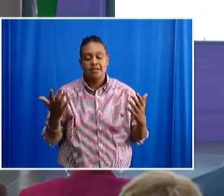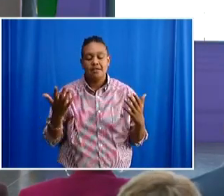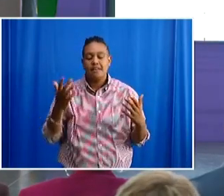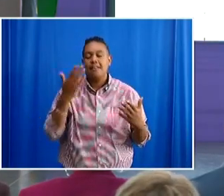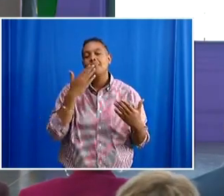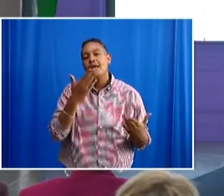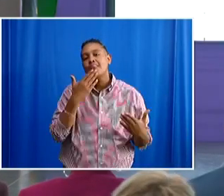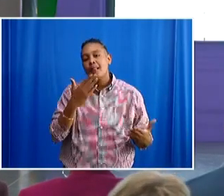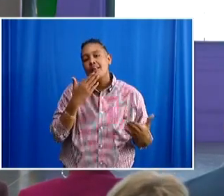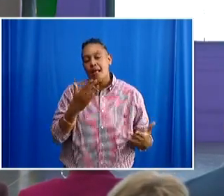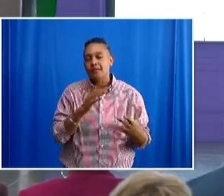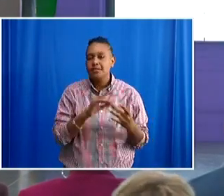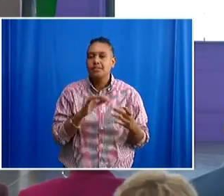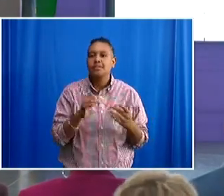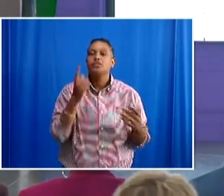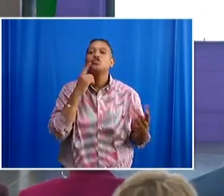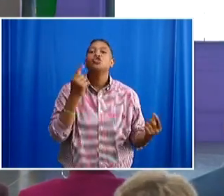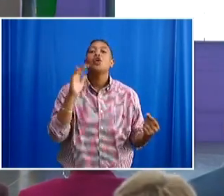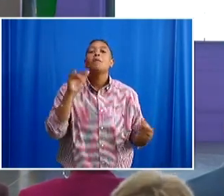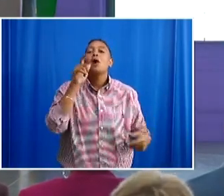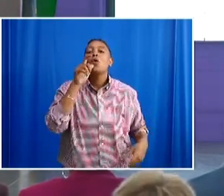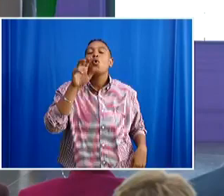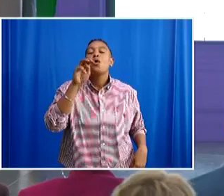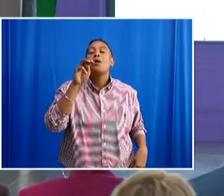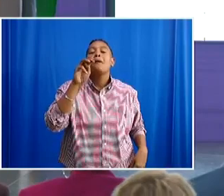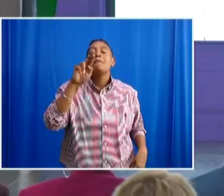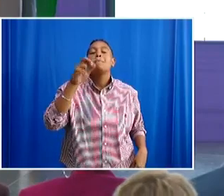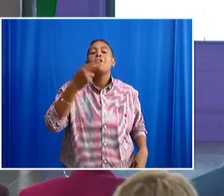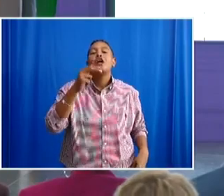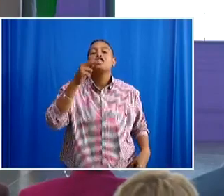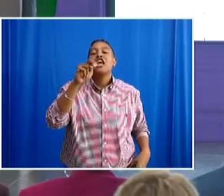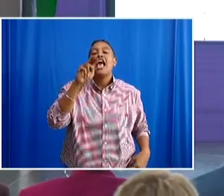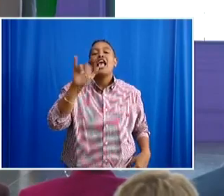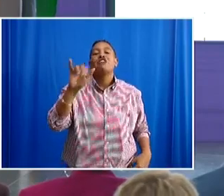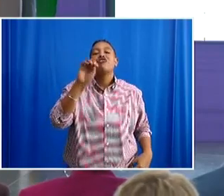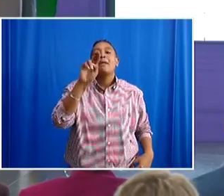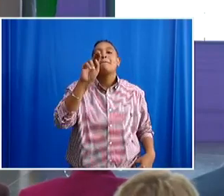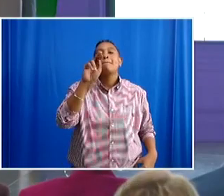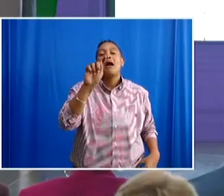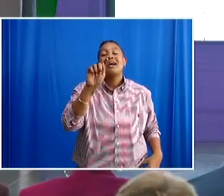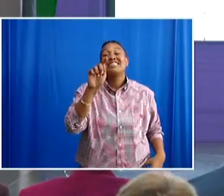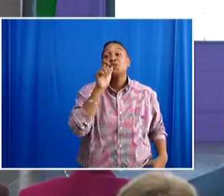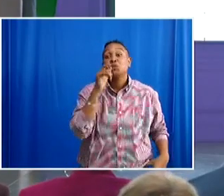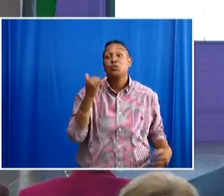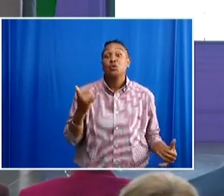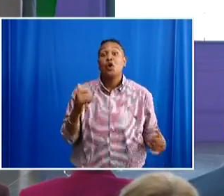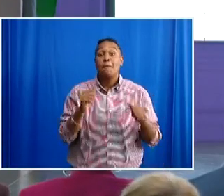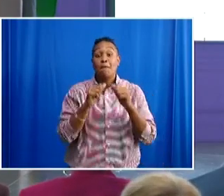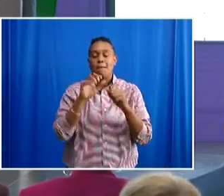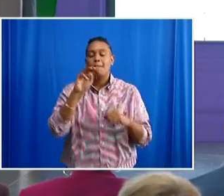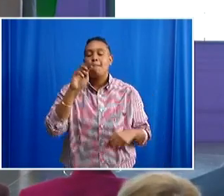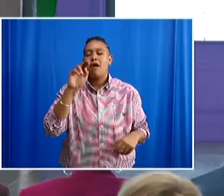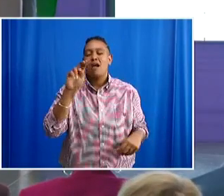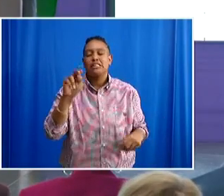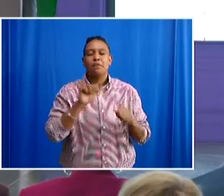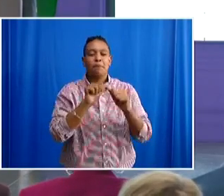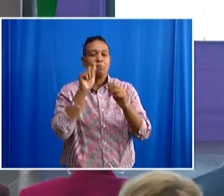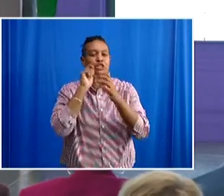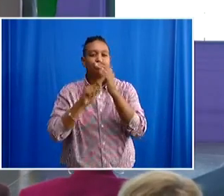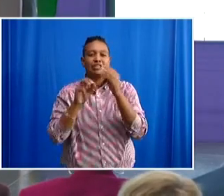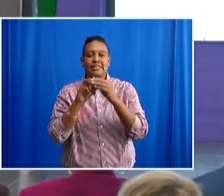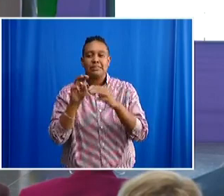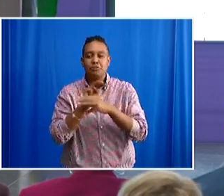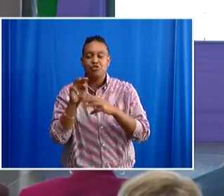of thanks to be done by Mrs. Marsha Henry Martin, the Permanent Secretary in the Ministry of